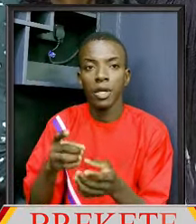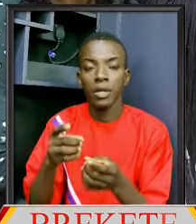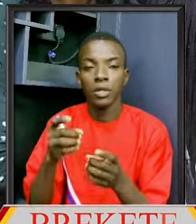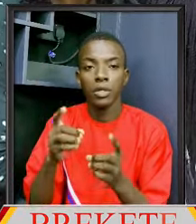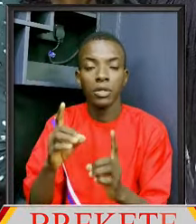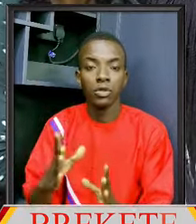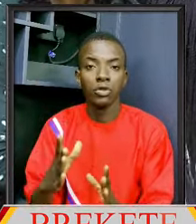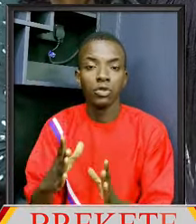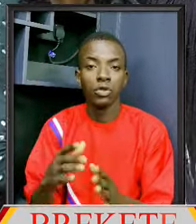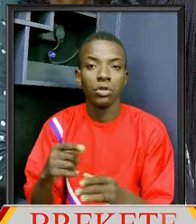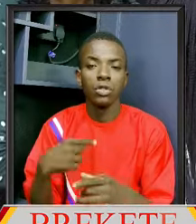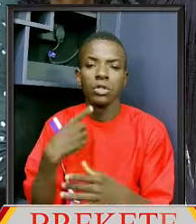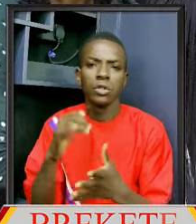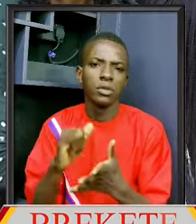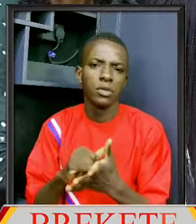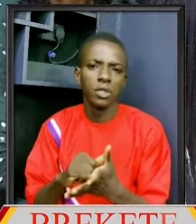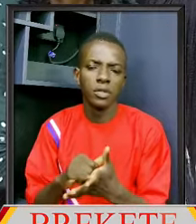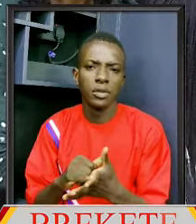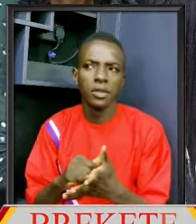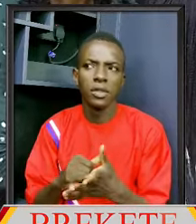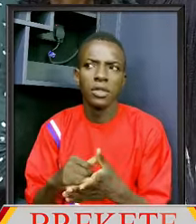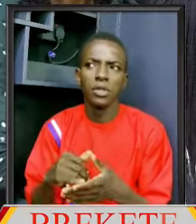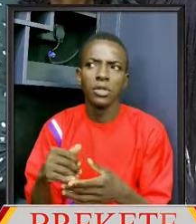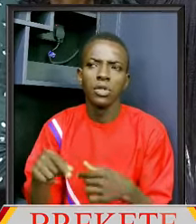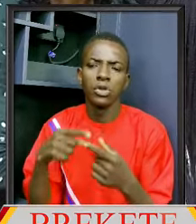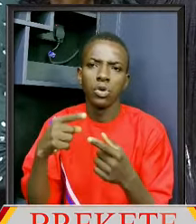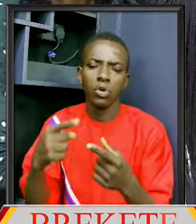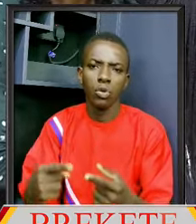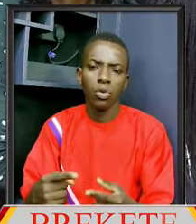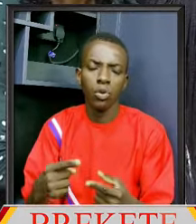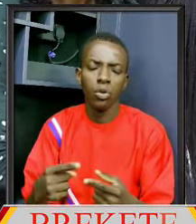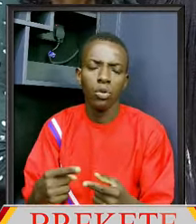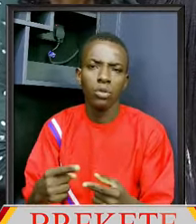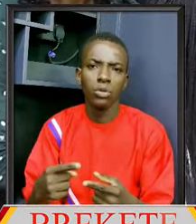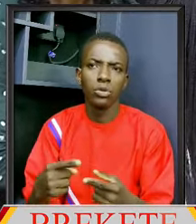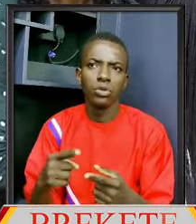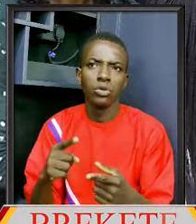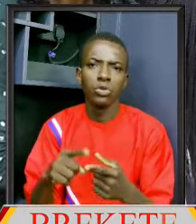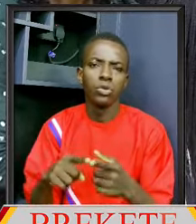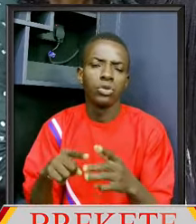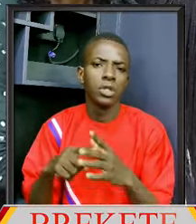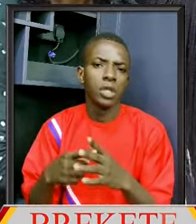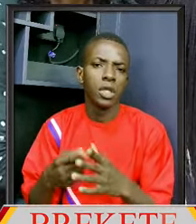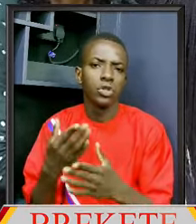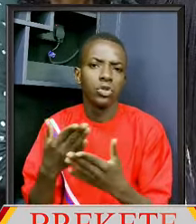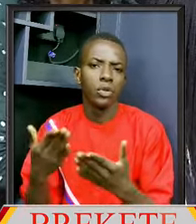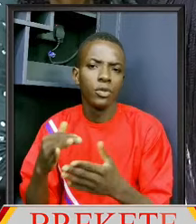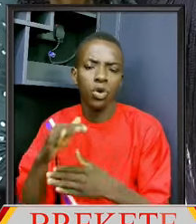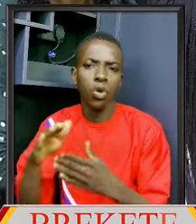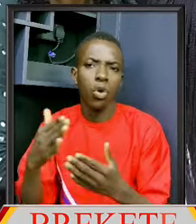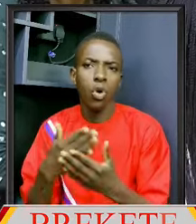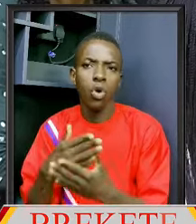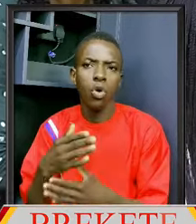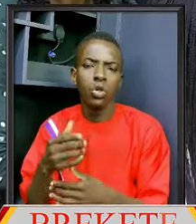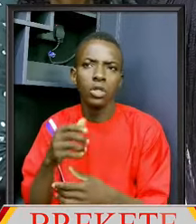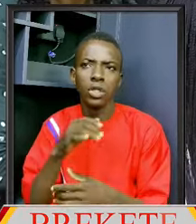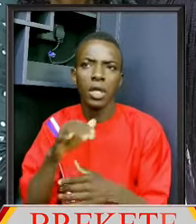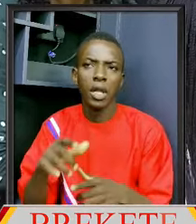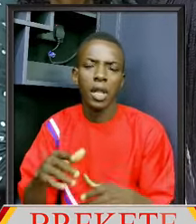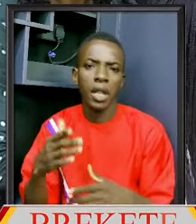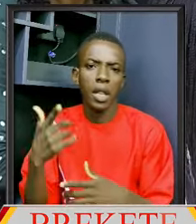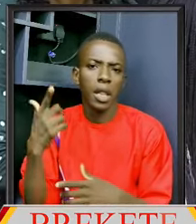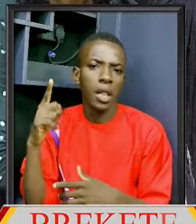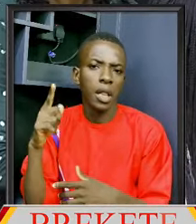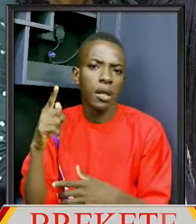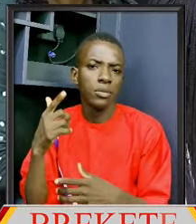that. Okay. He tell them say, may they go. Go start something for all their labs.